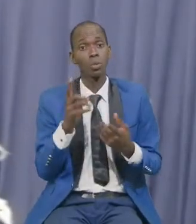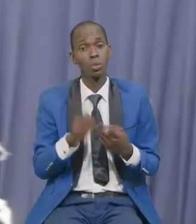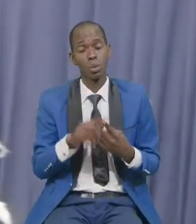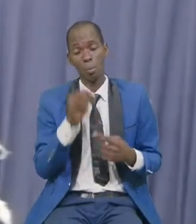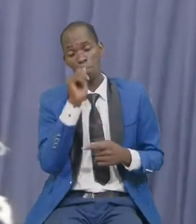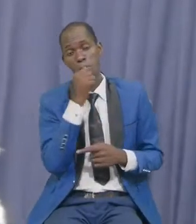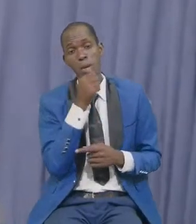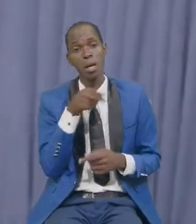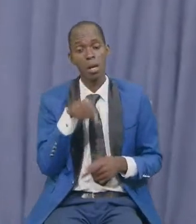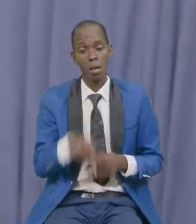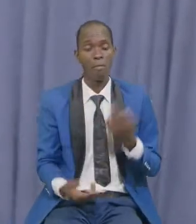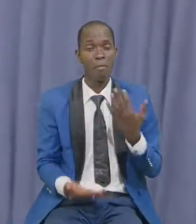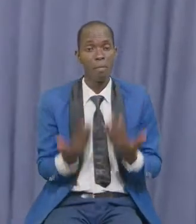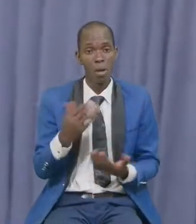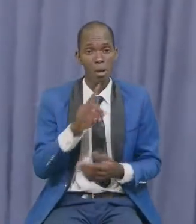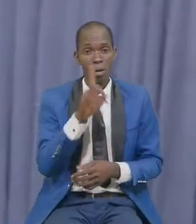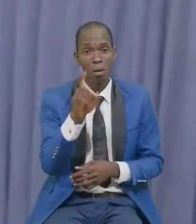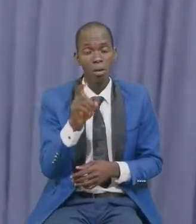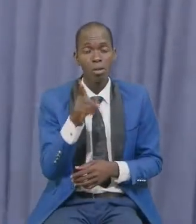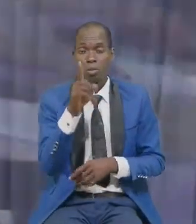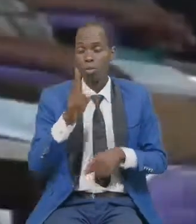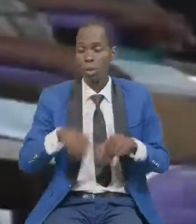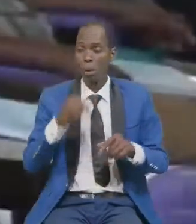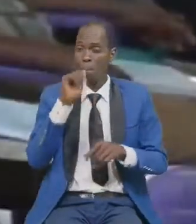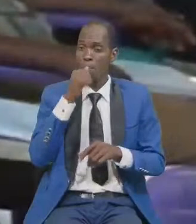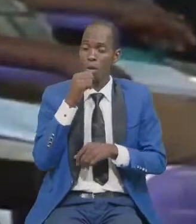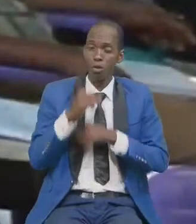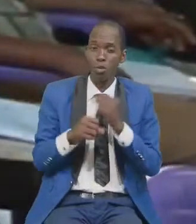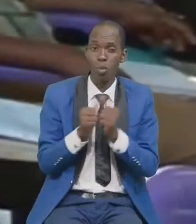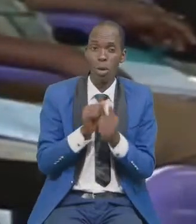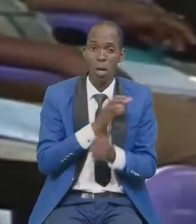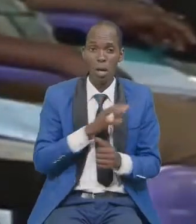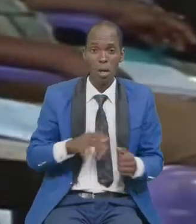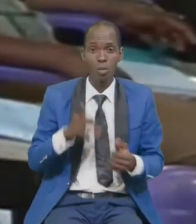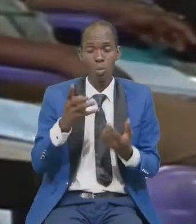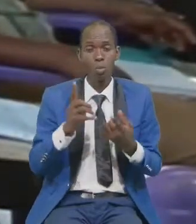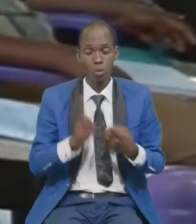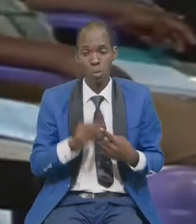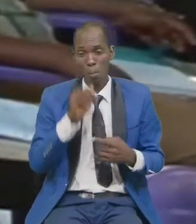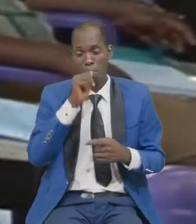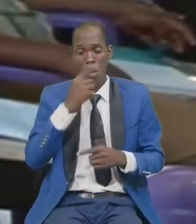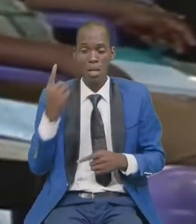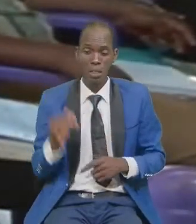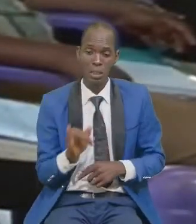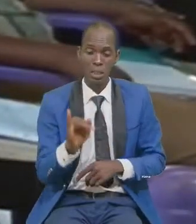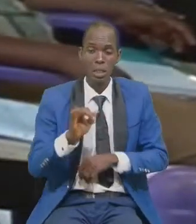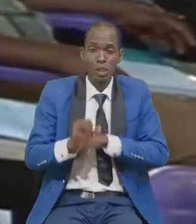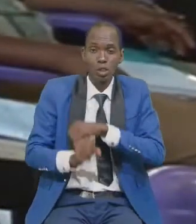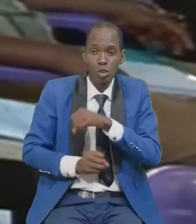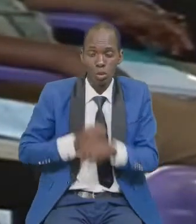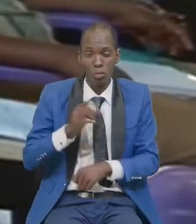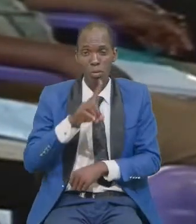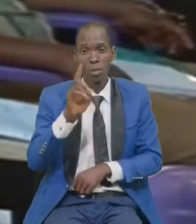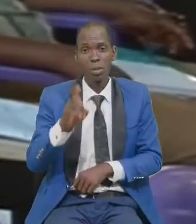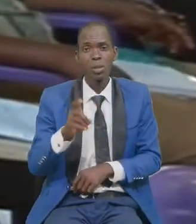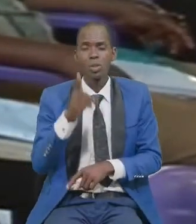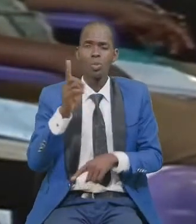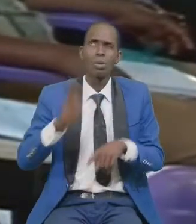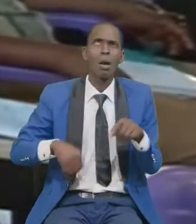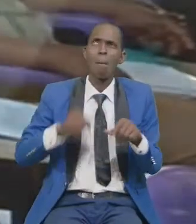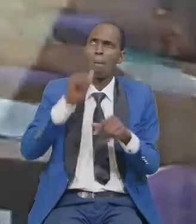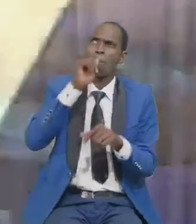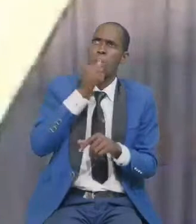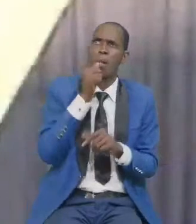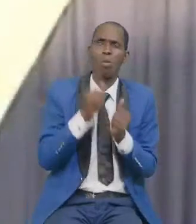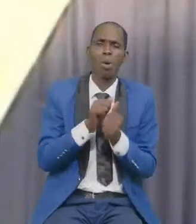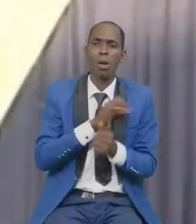I cannot bear that. Which one will you bear? You'll bear eternal suffering. I cannot bear that. Which one are you going to bear? You're